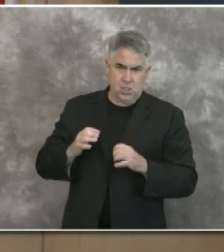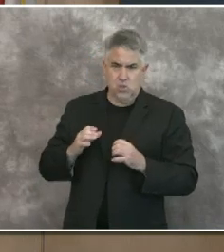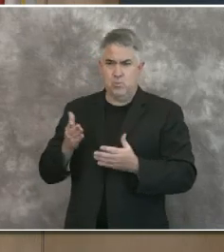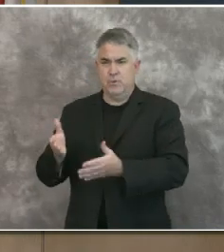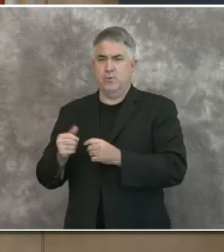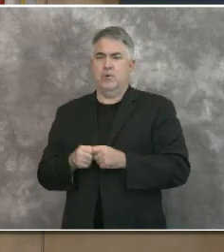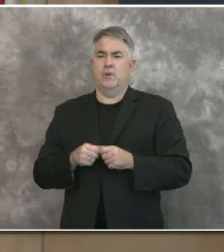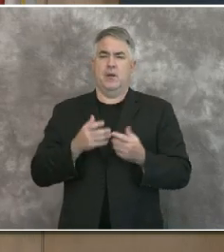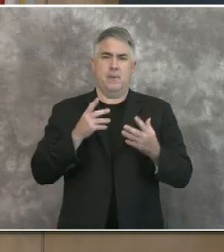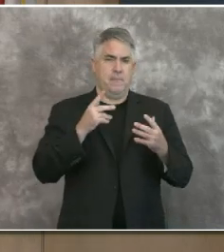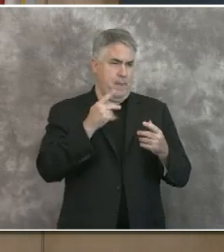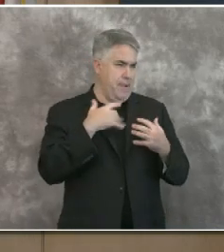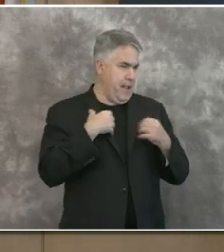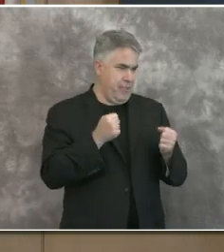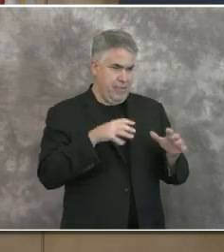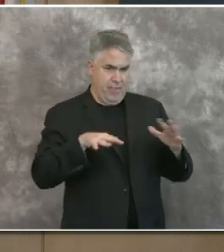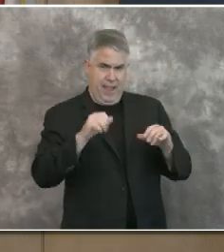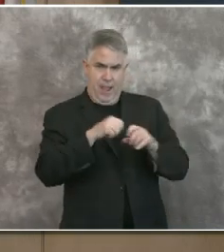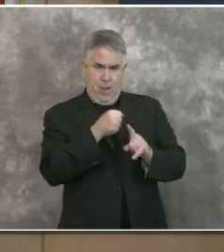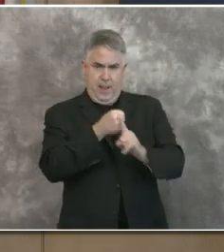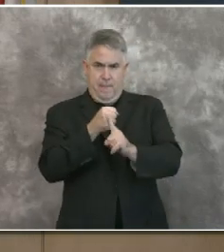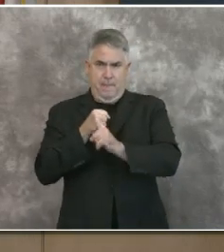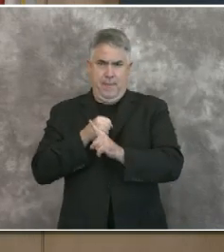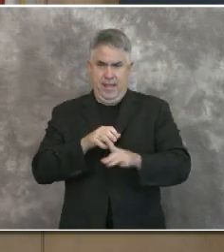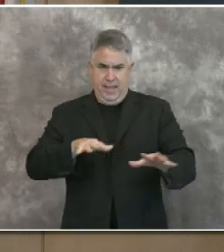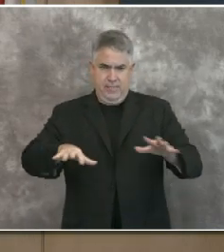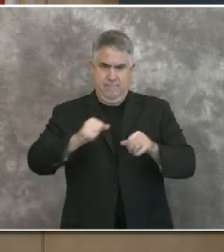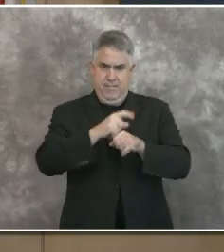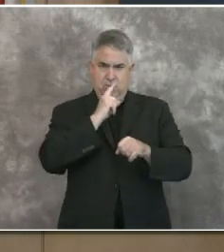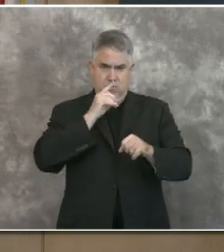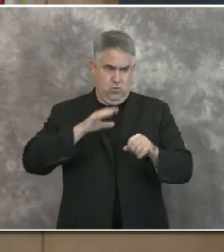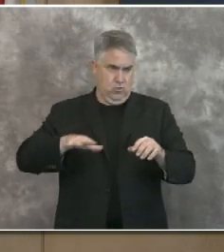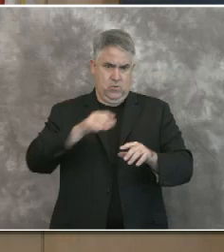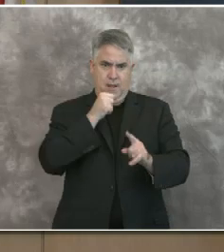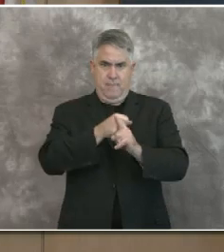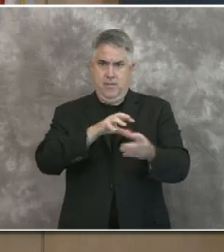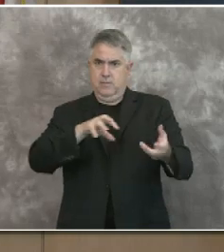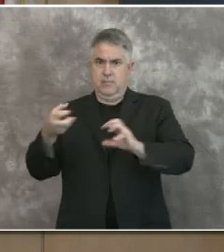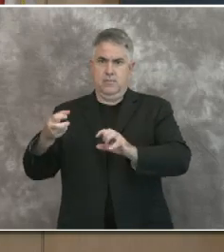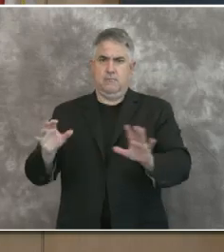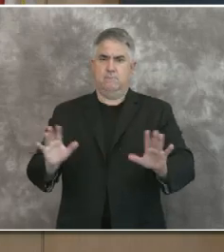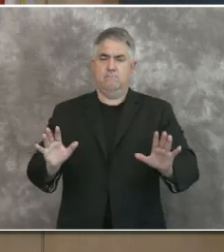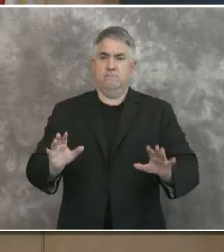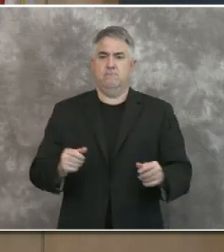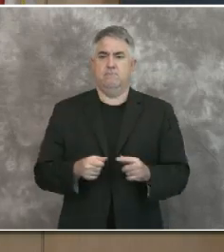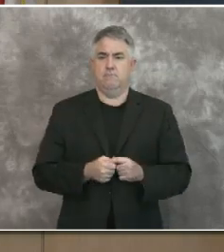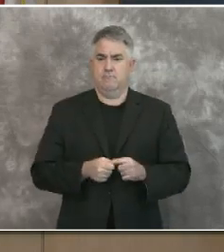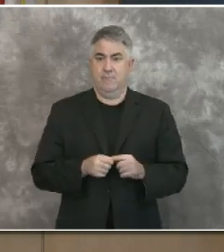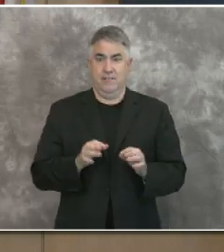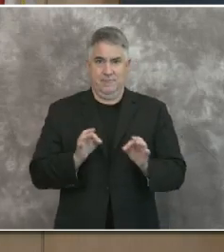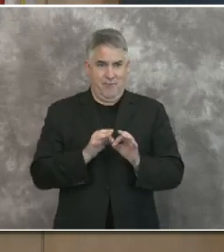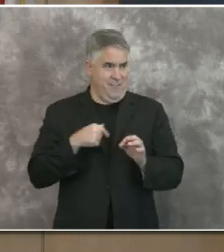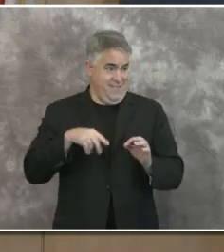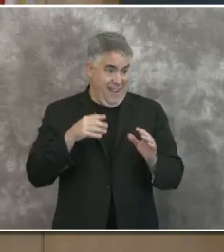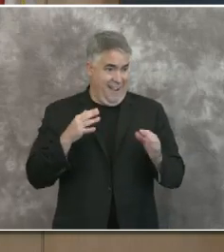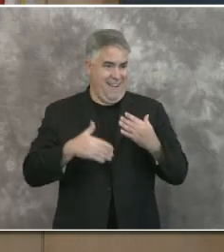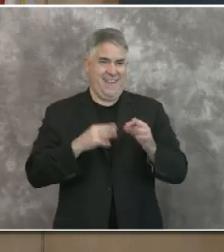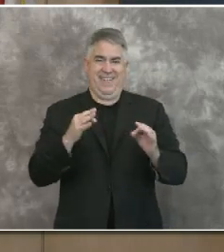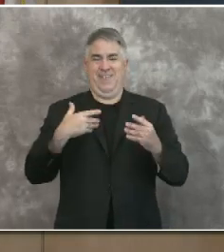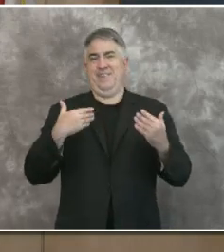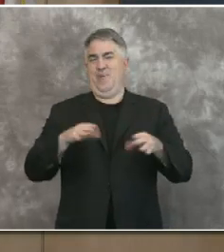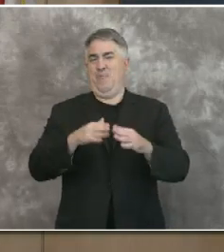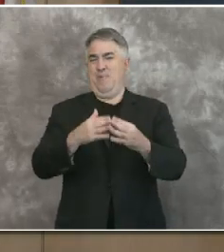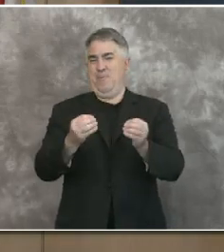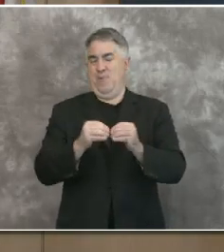plays, and bringing all of these together in a collaborative spirit to ensure that we can move forward together. Now more than